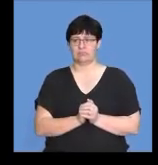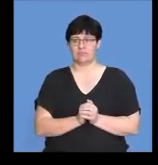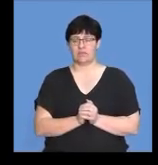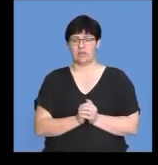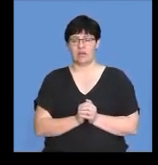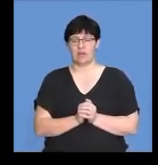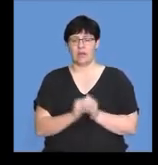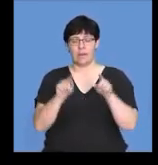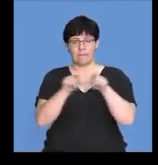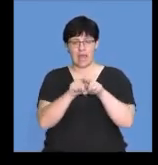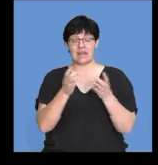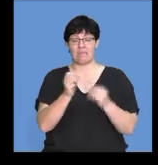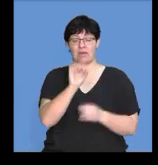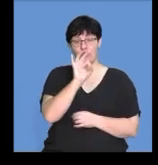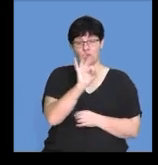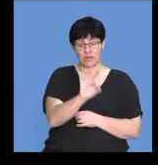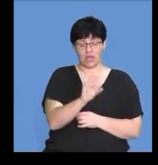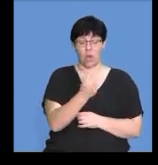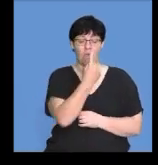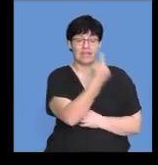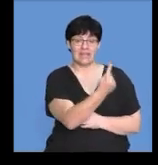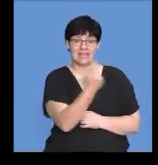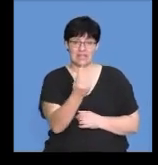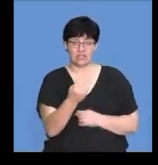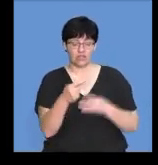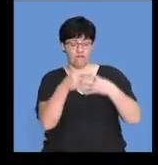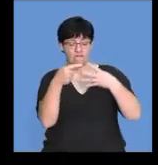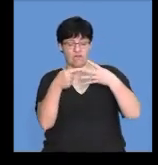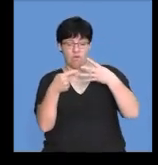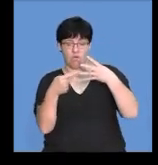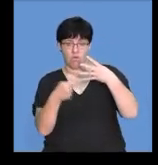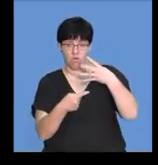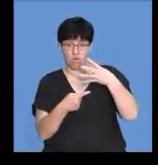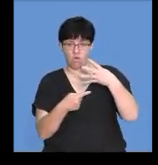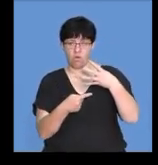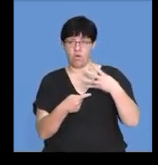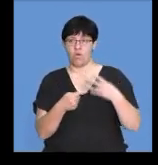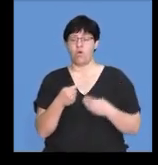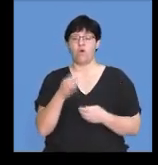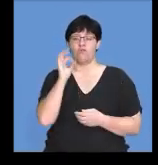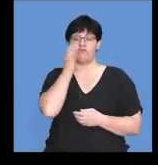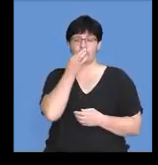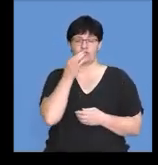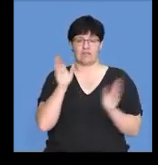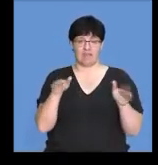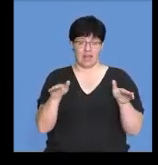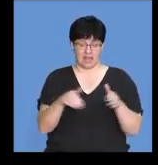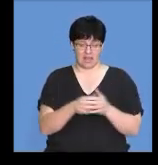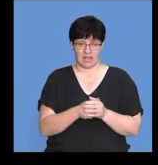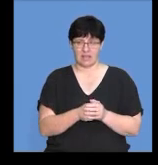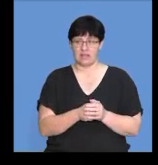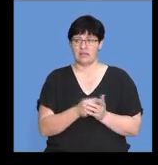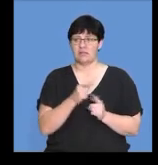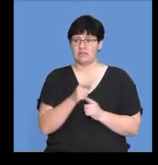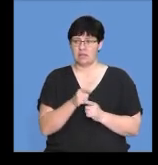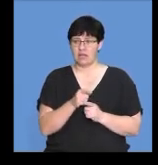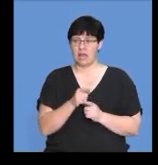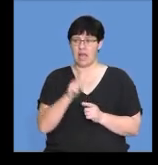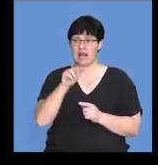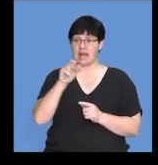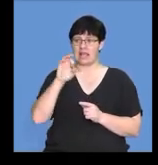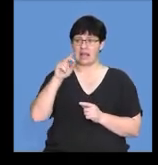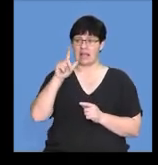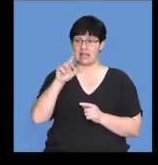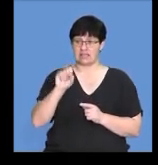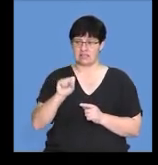With a pair of number 3 from each of 4 different fruit flies, the alleles for the antennae